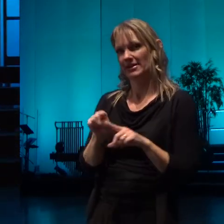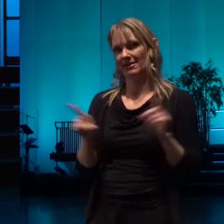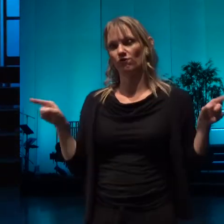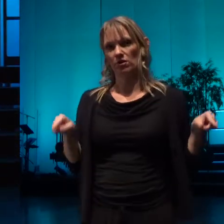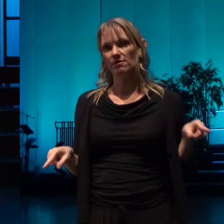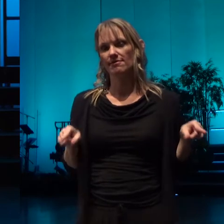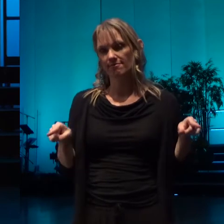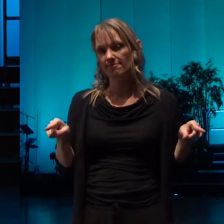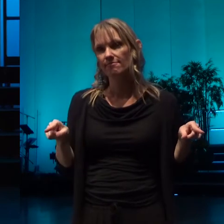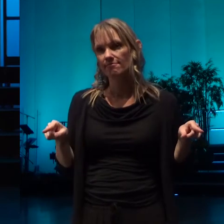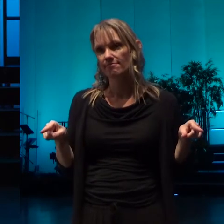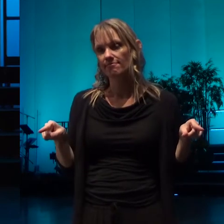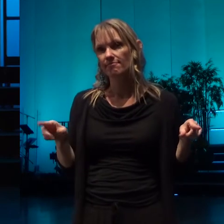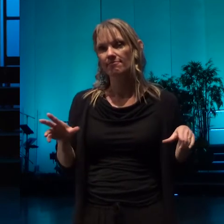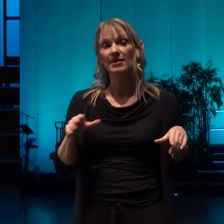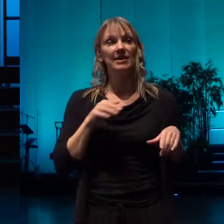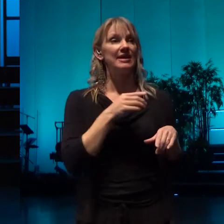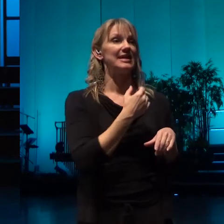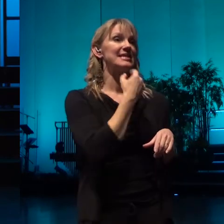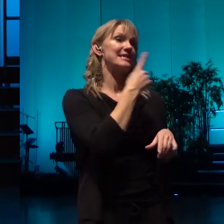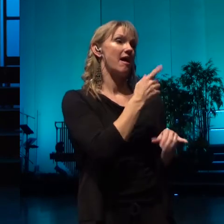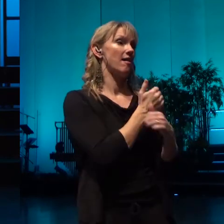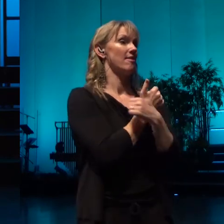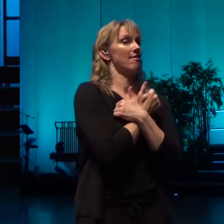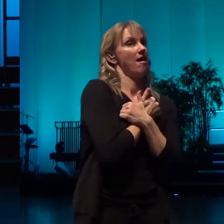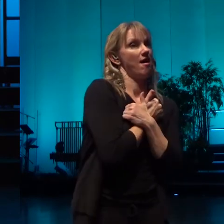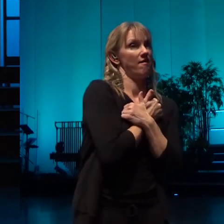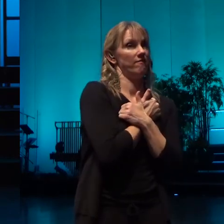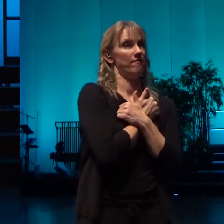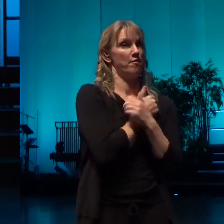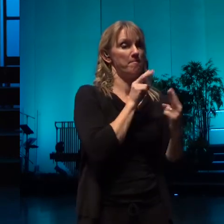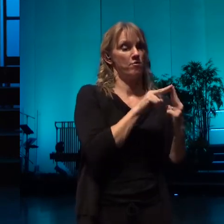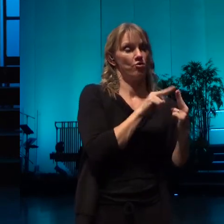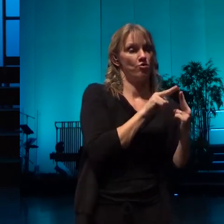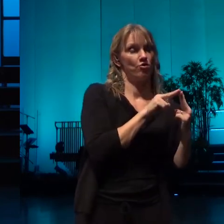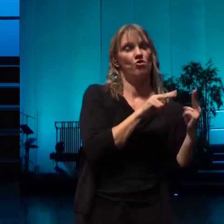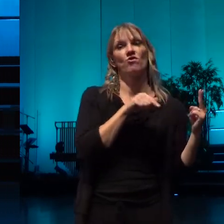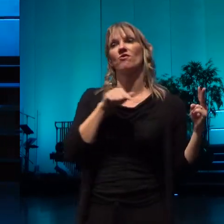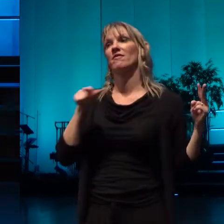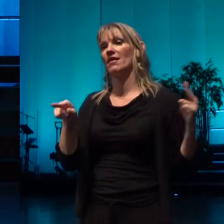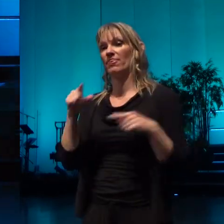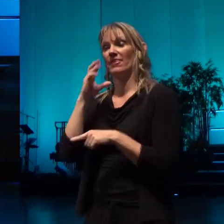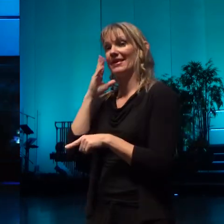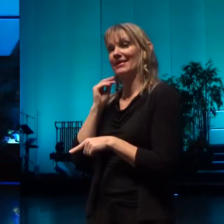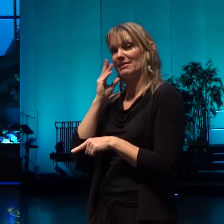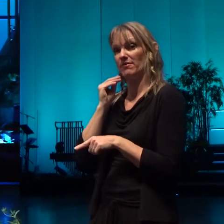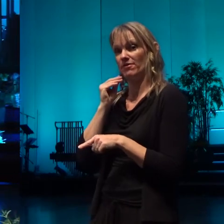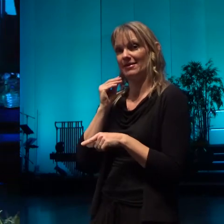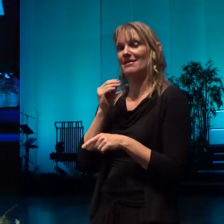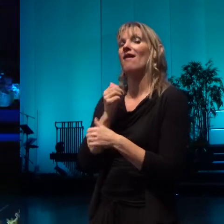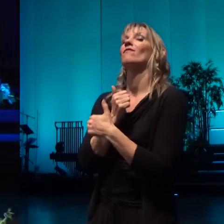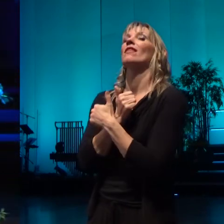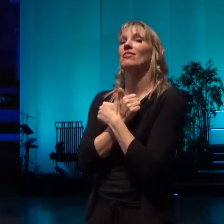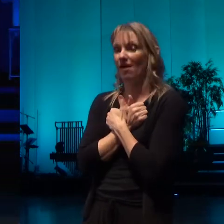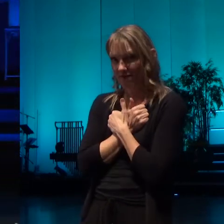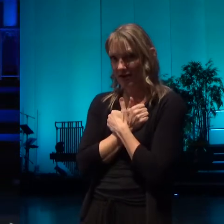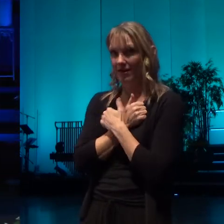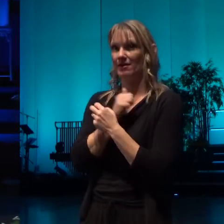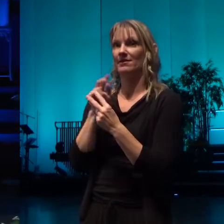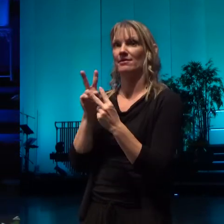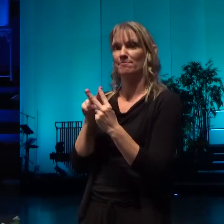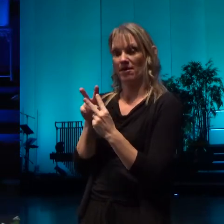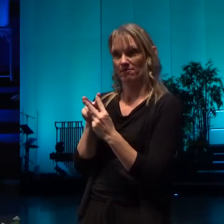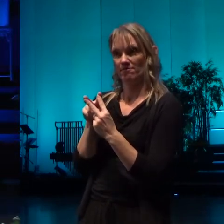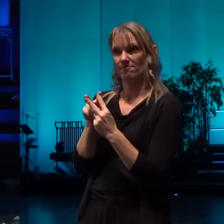There's a difference between saying that you love your spouse and that experience of loving your spouse. There's